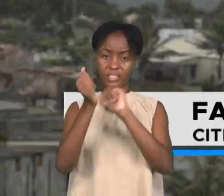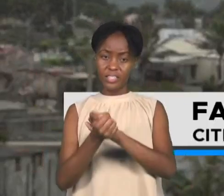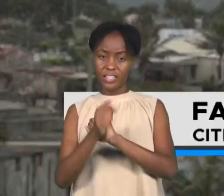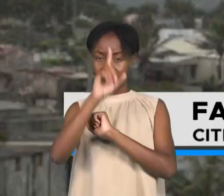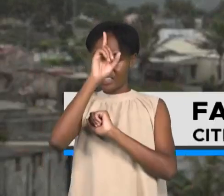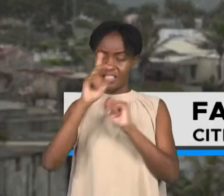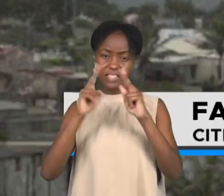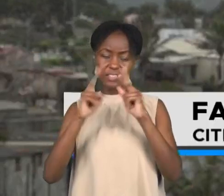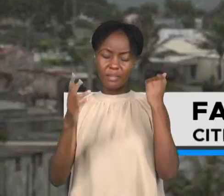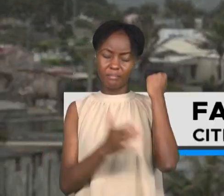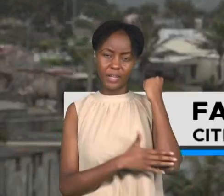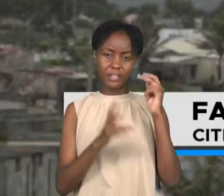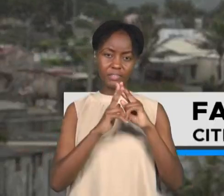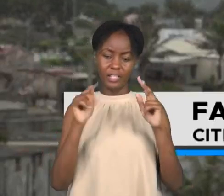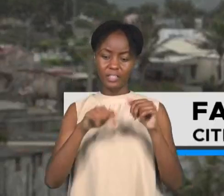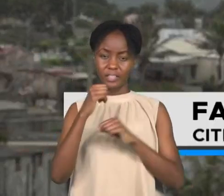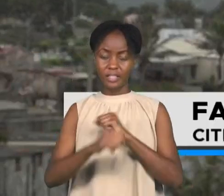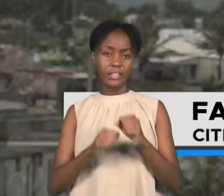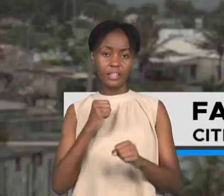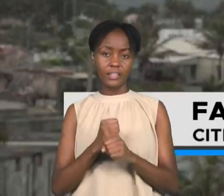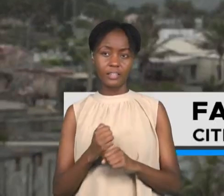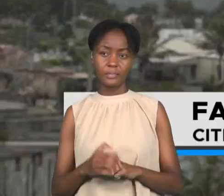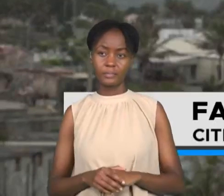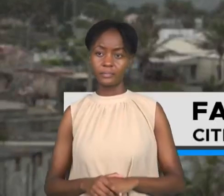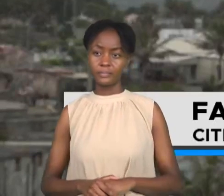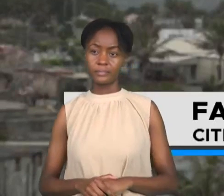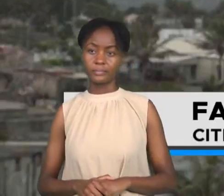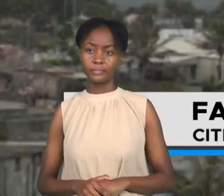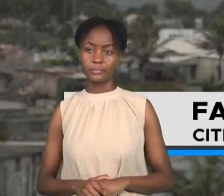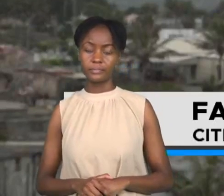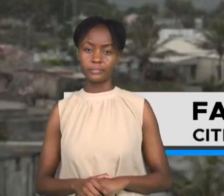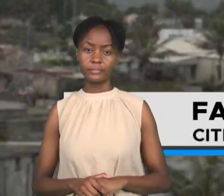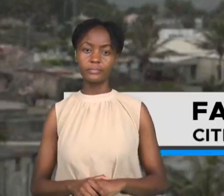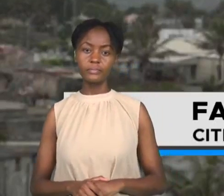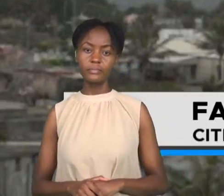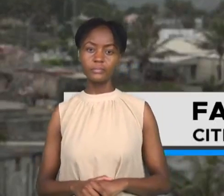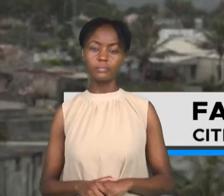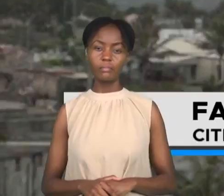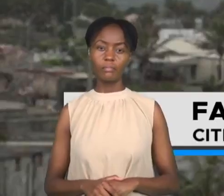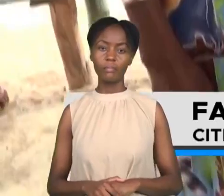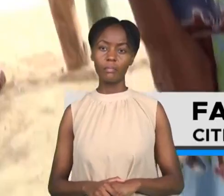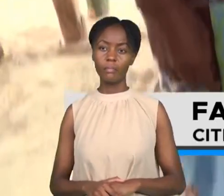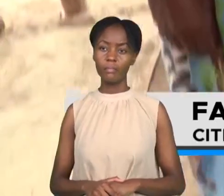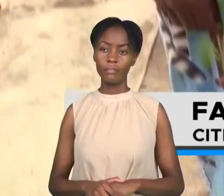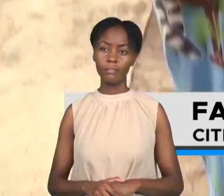severe this year. Sécurité alimentaire provoquée par les changements climatiques qui ont été très sévères cette année.